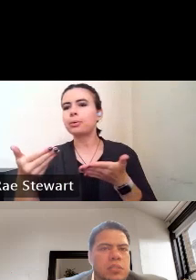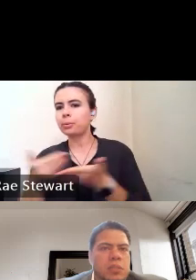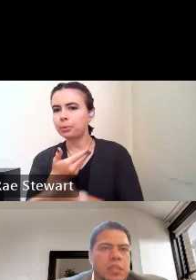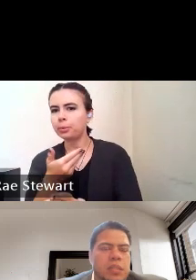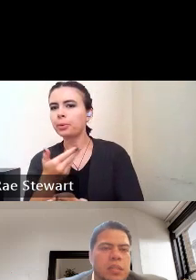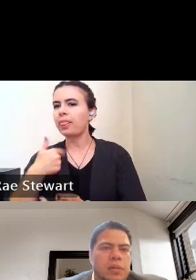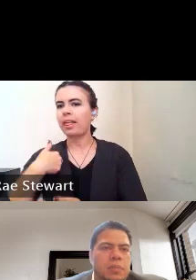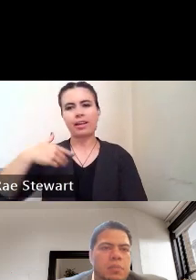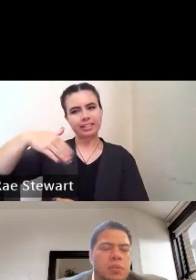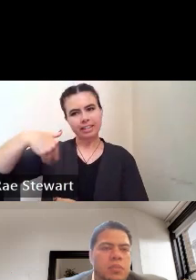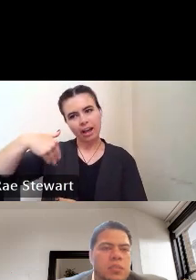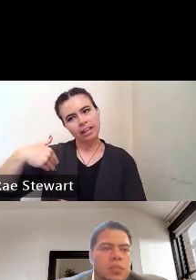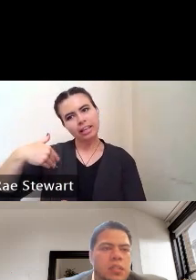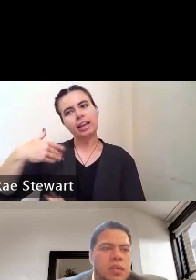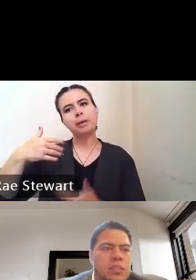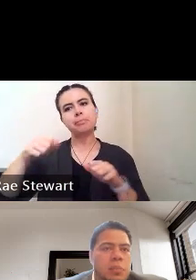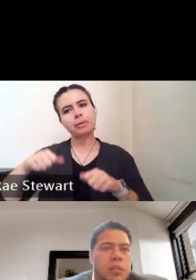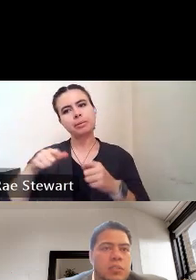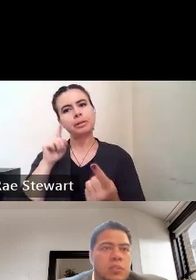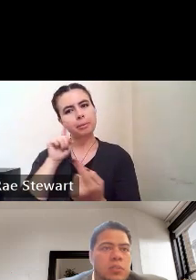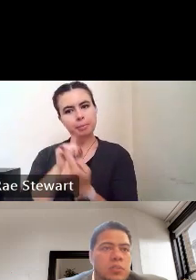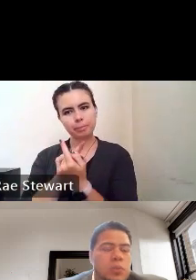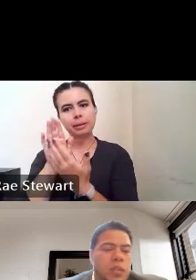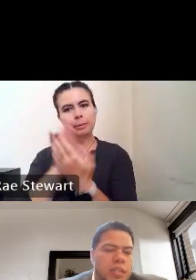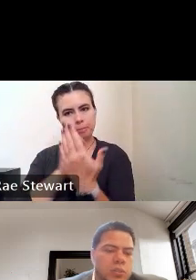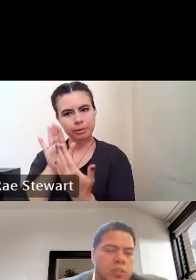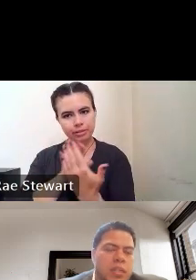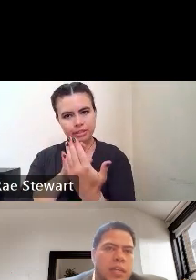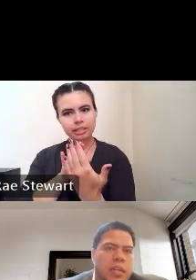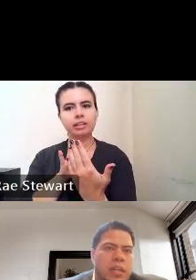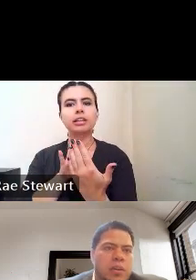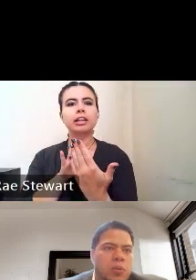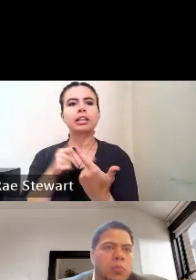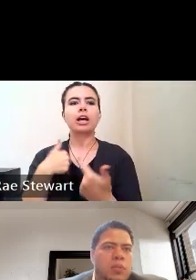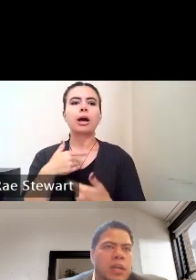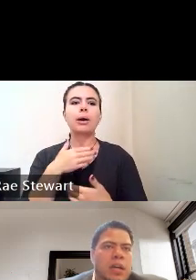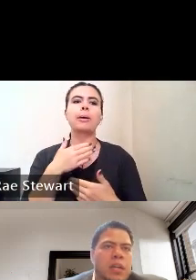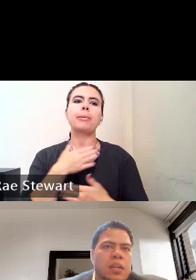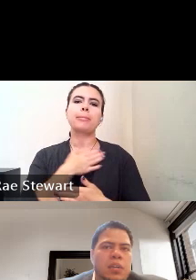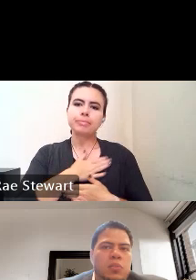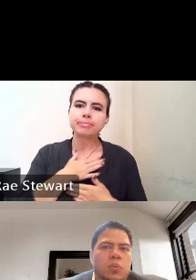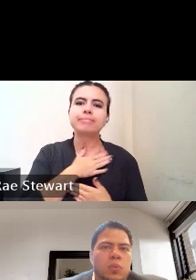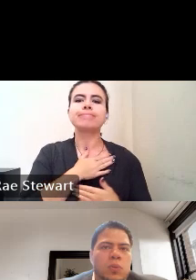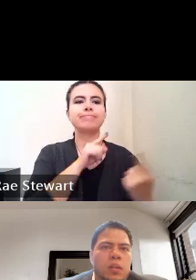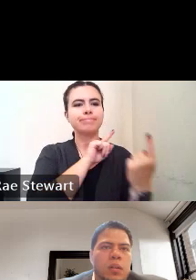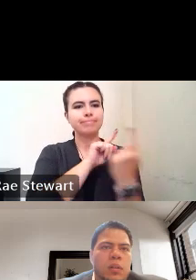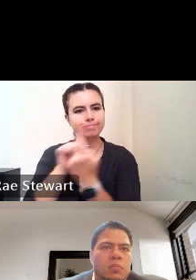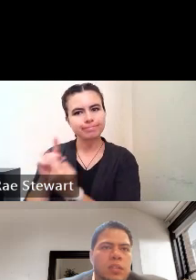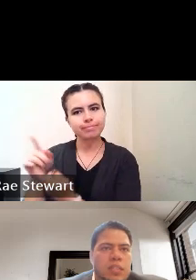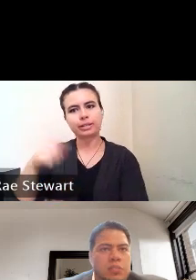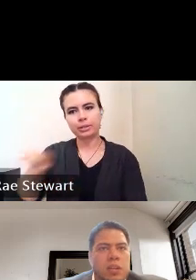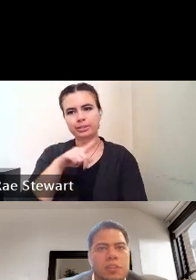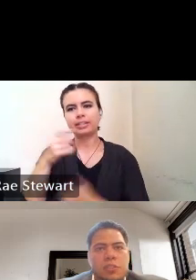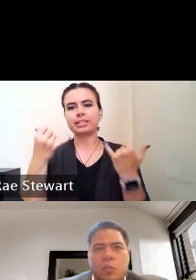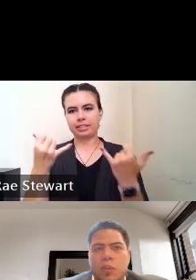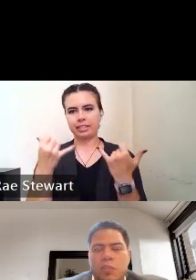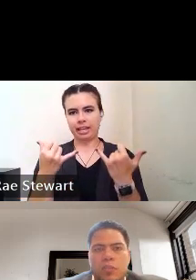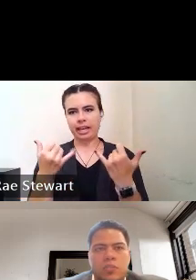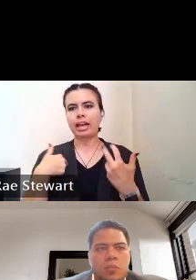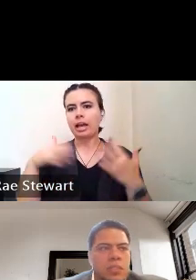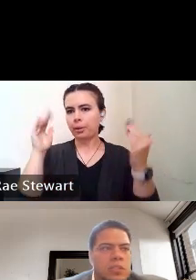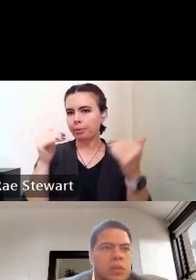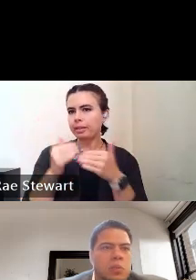the pleasure to meet in person. It's a pleasure to engage you today, and I hope that through the next 5 years